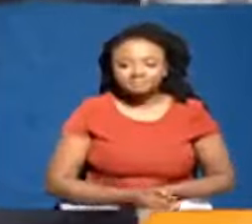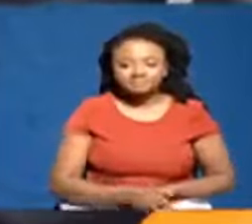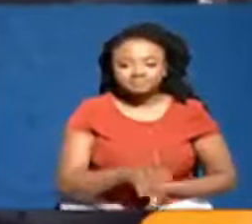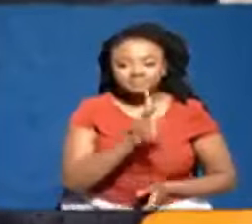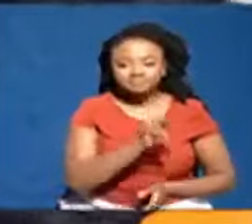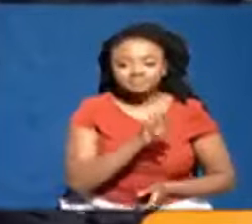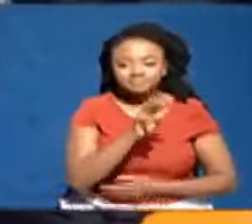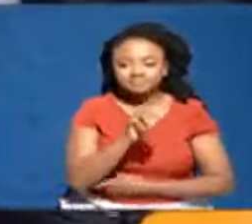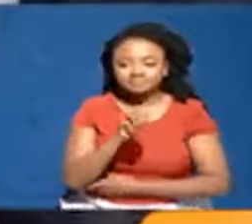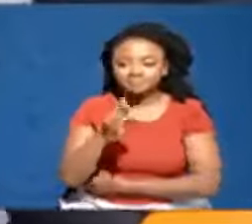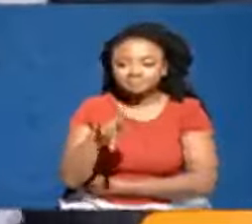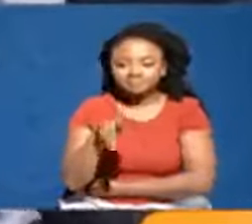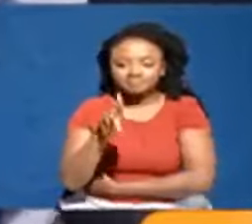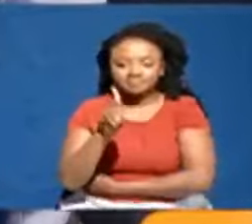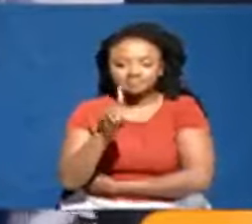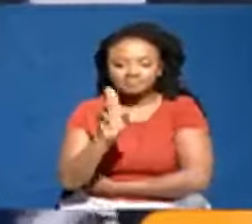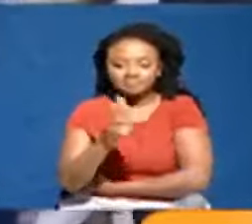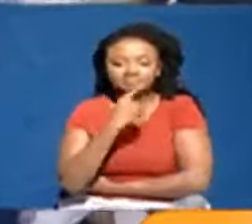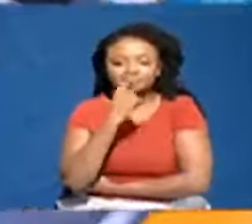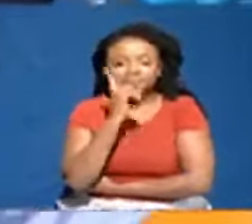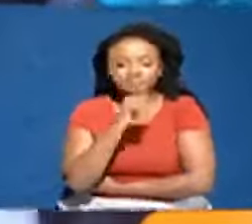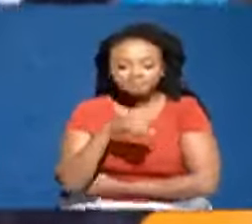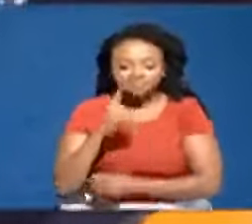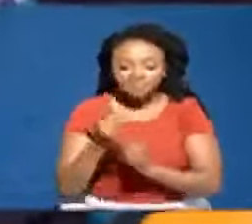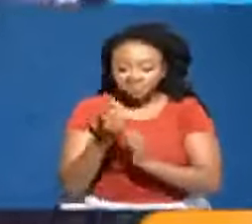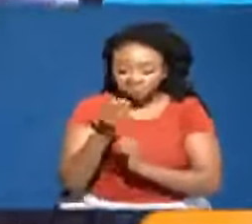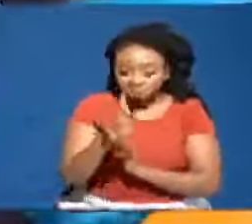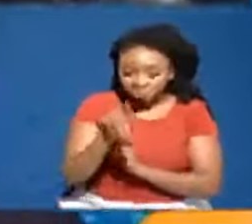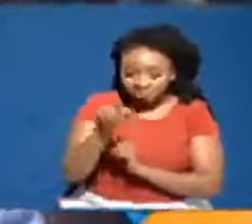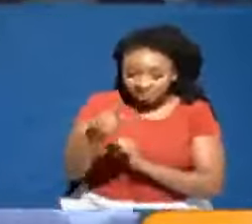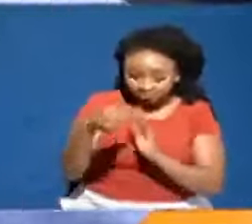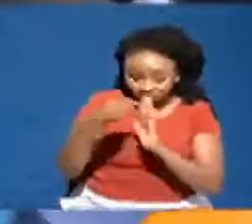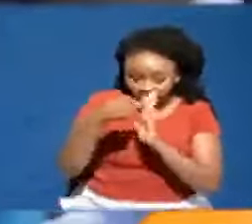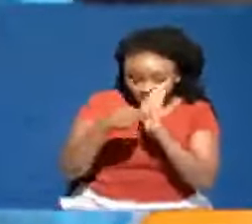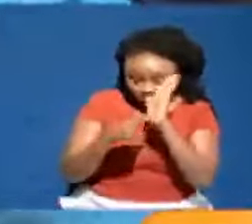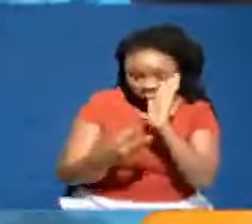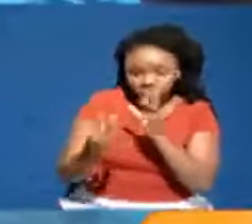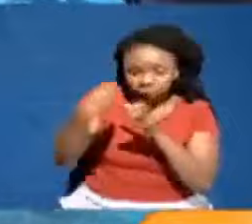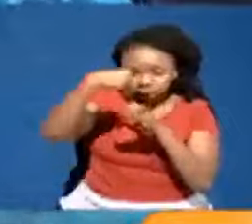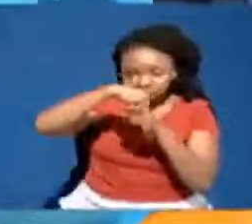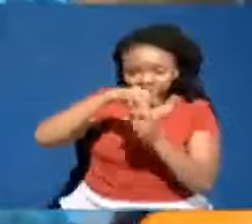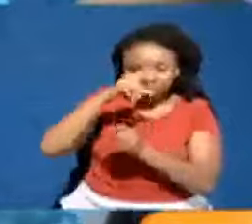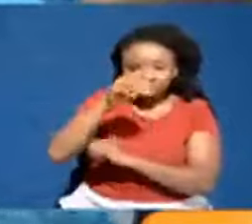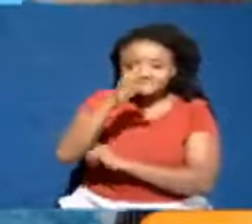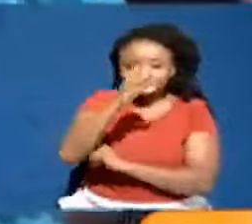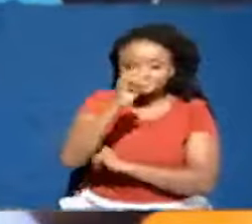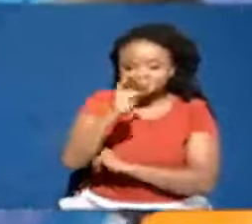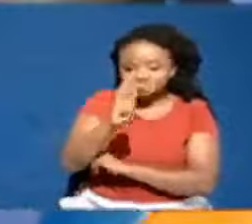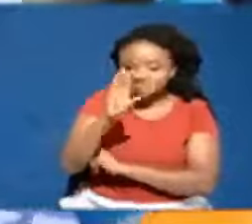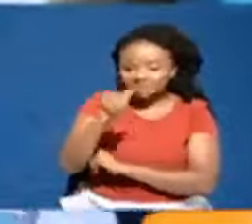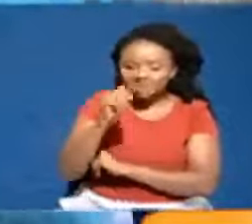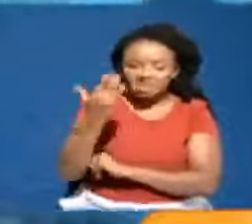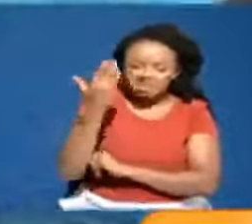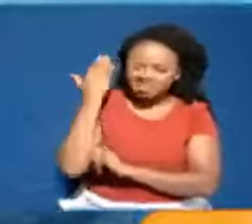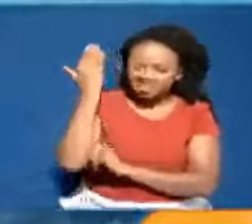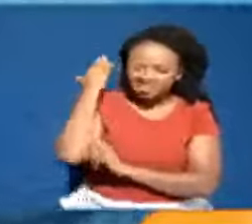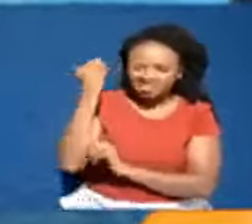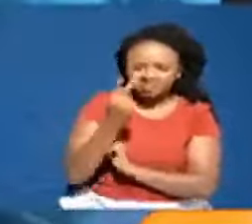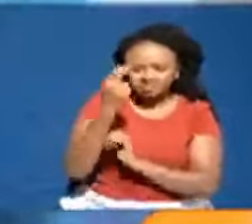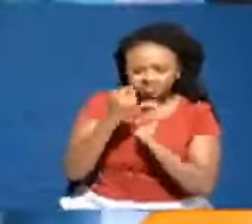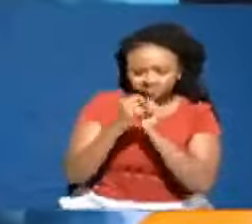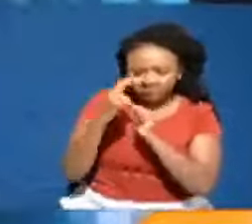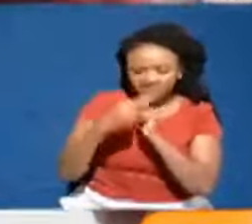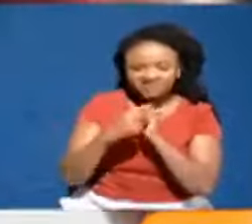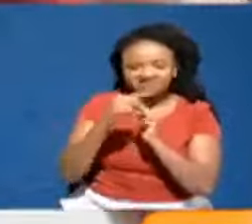KMPDU insists that demands by the doctors are captured in the 2017 CBA, which they say has been ignored by